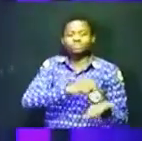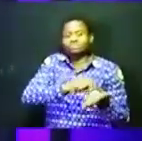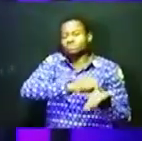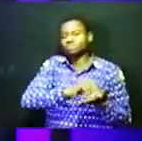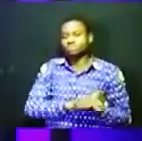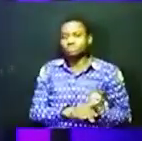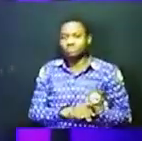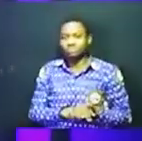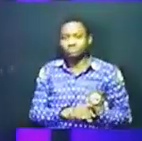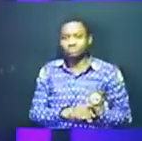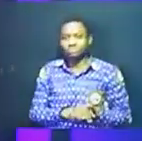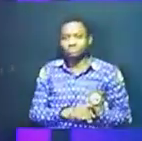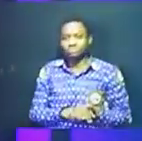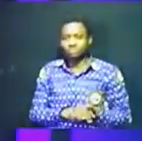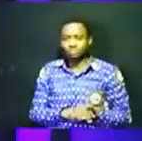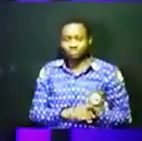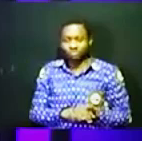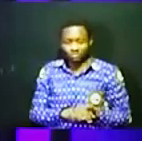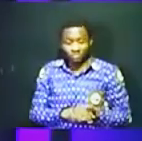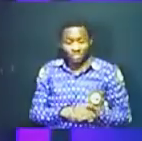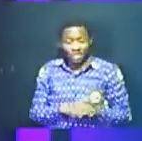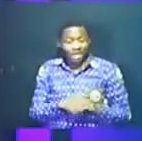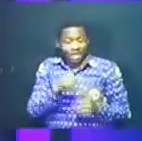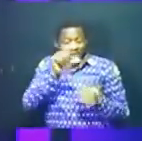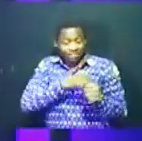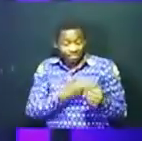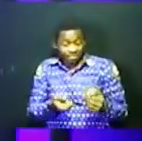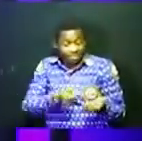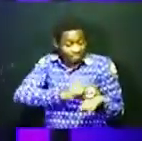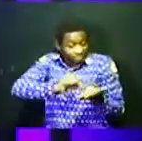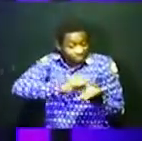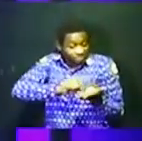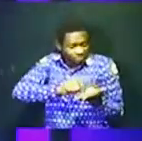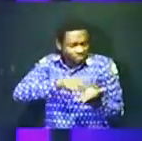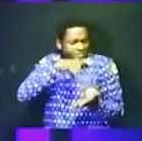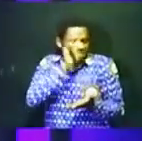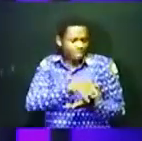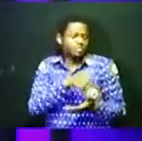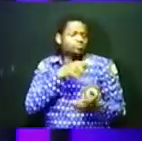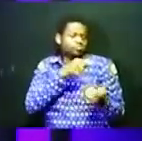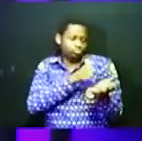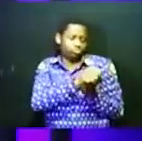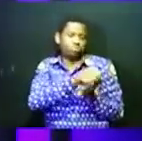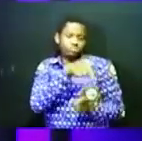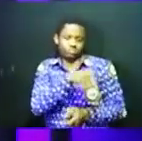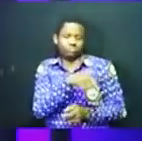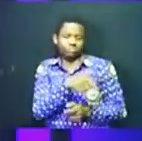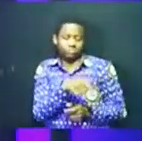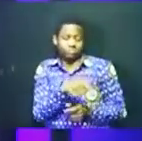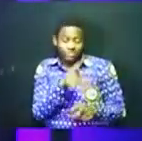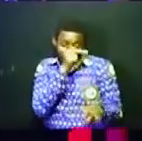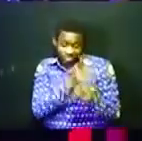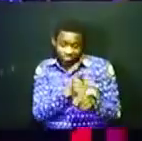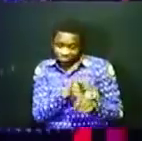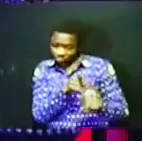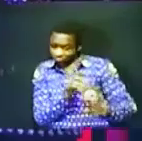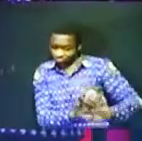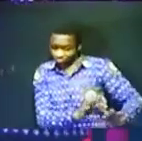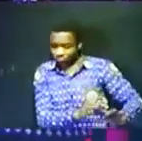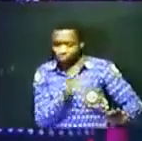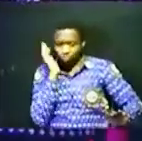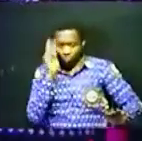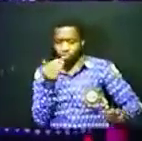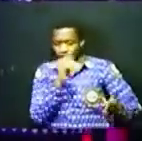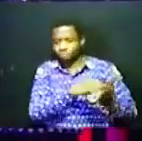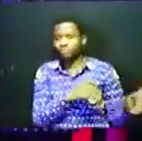written is a law. It is the truth. I'll come back to this. The Messiah